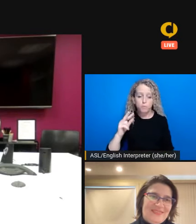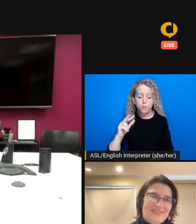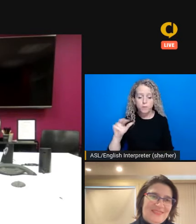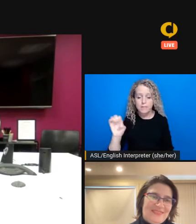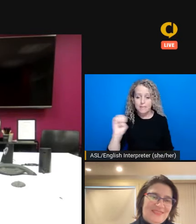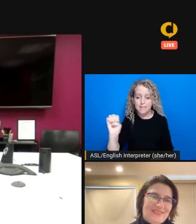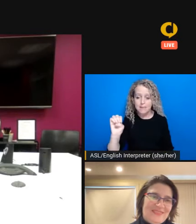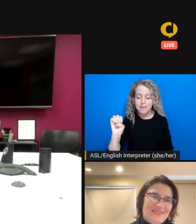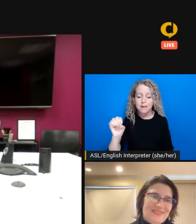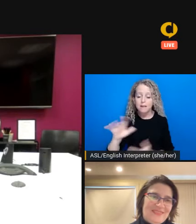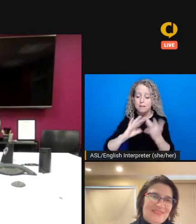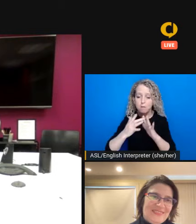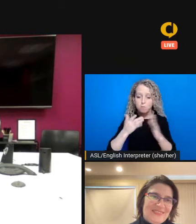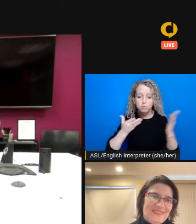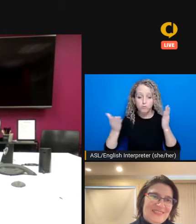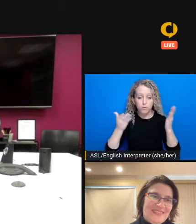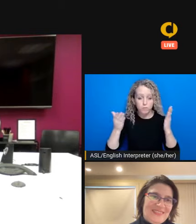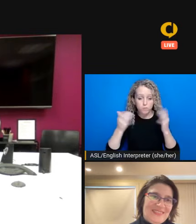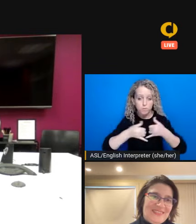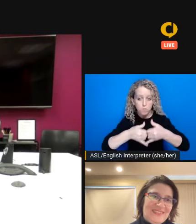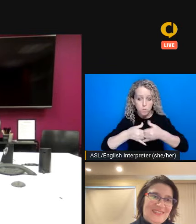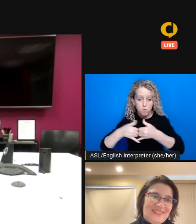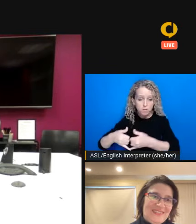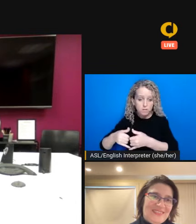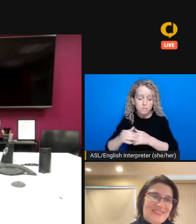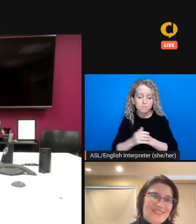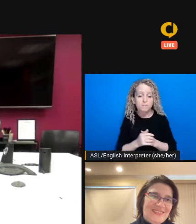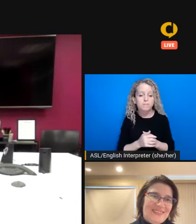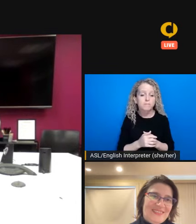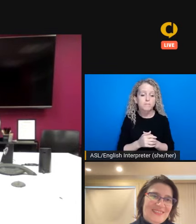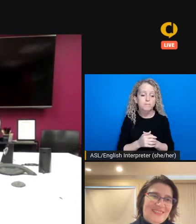and Service Awards. She is